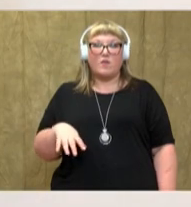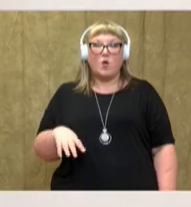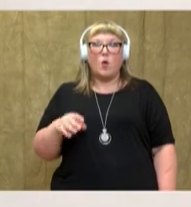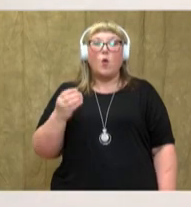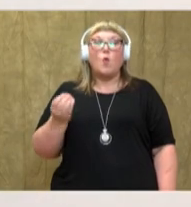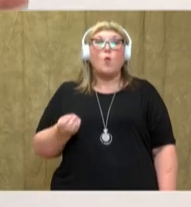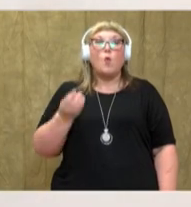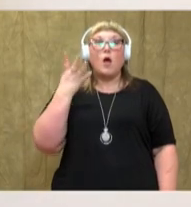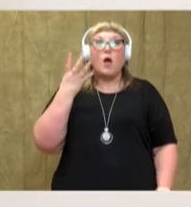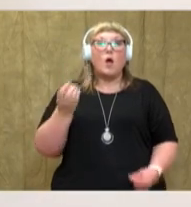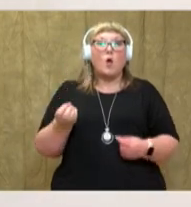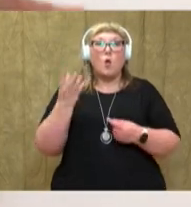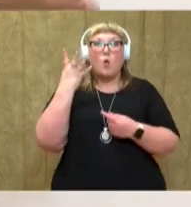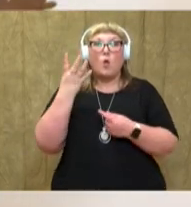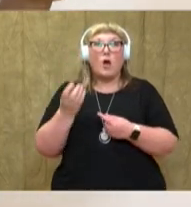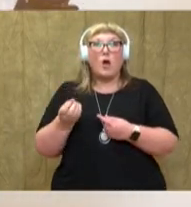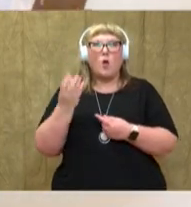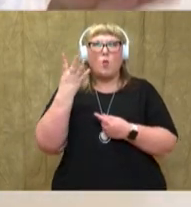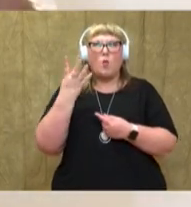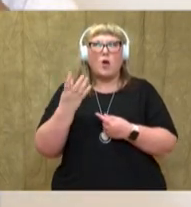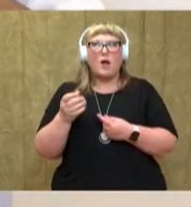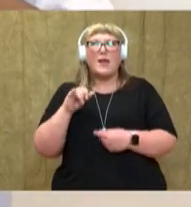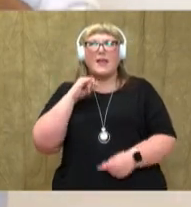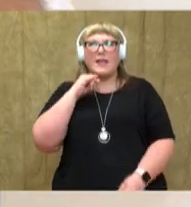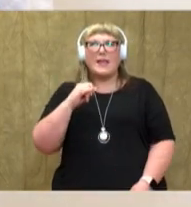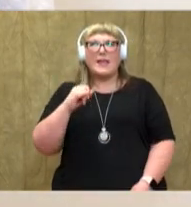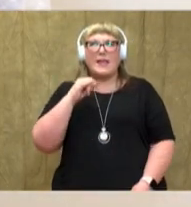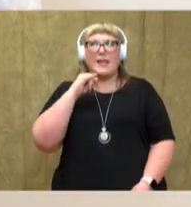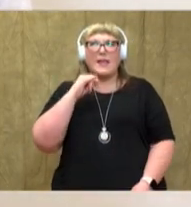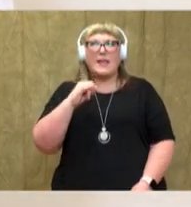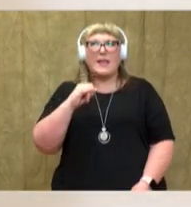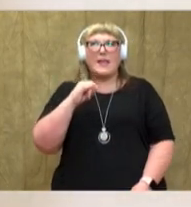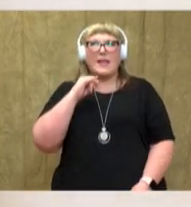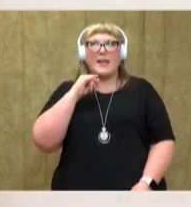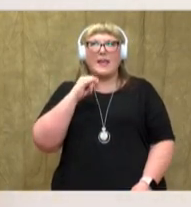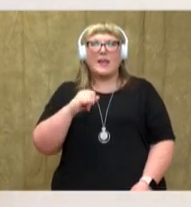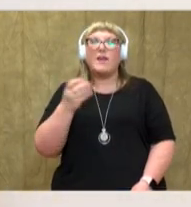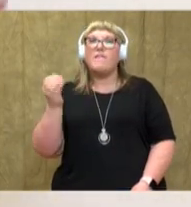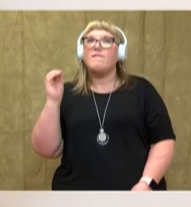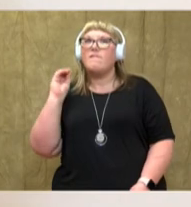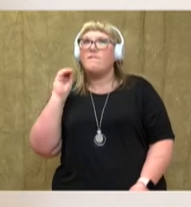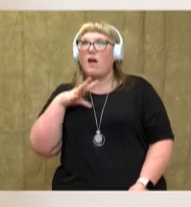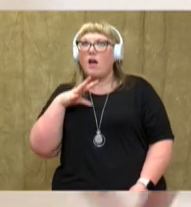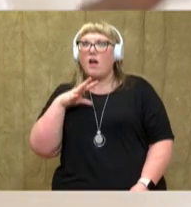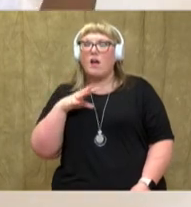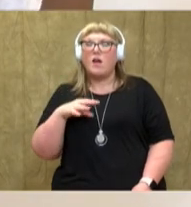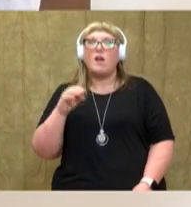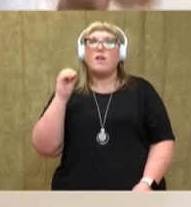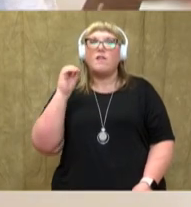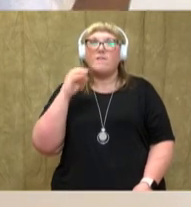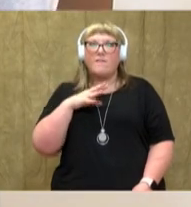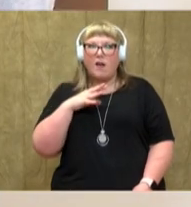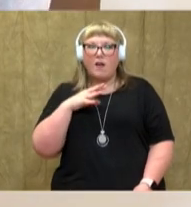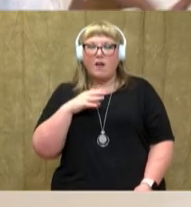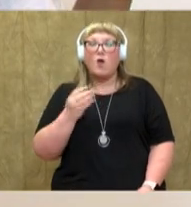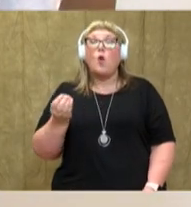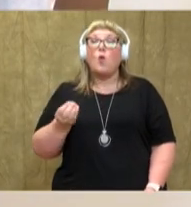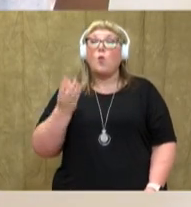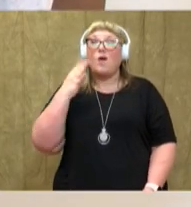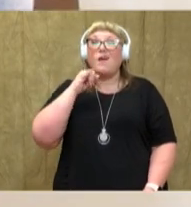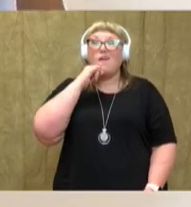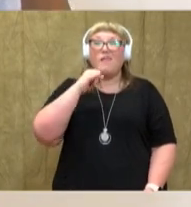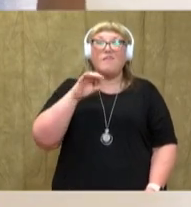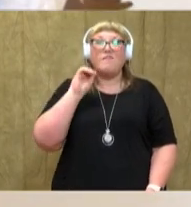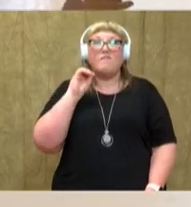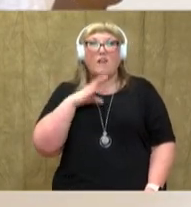sound. Whew. If. Whiff. Very good. Again, wh.